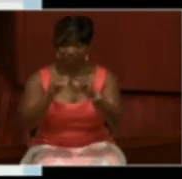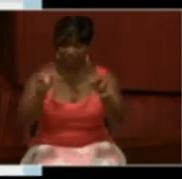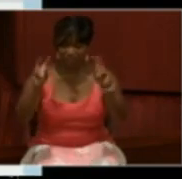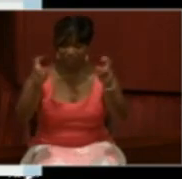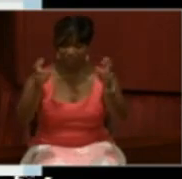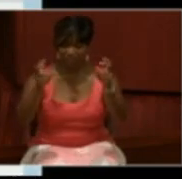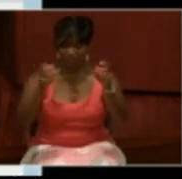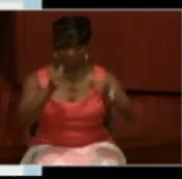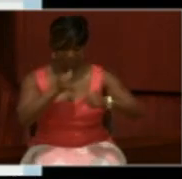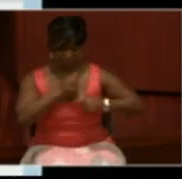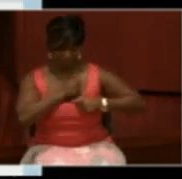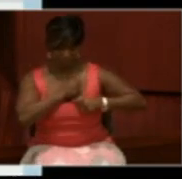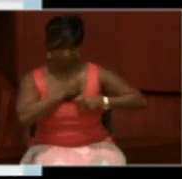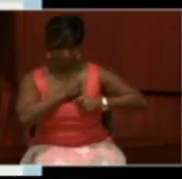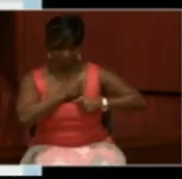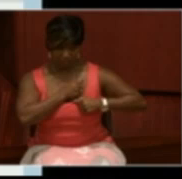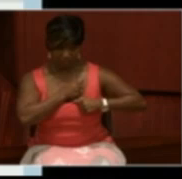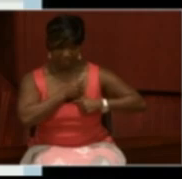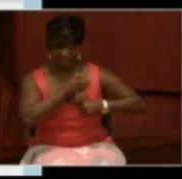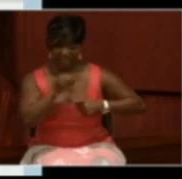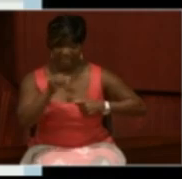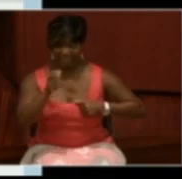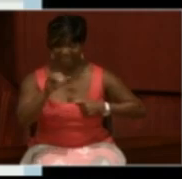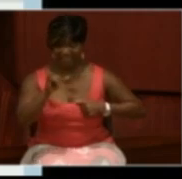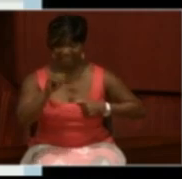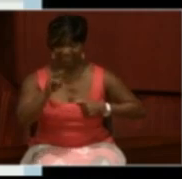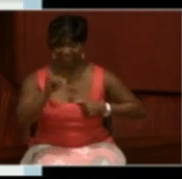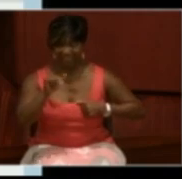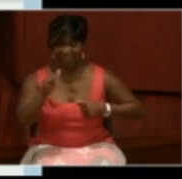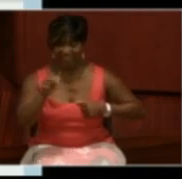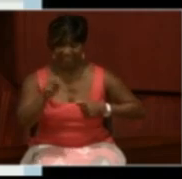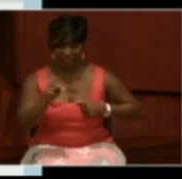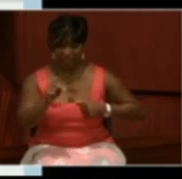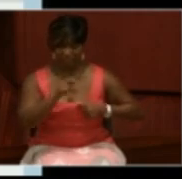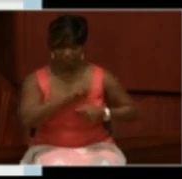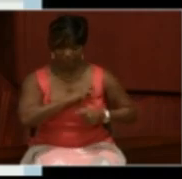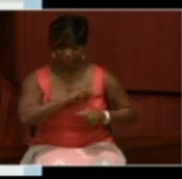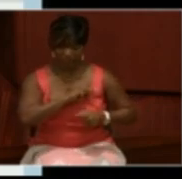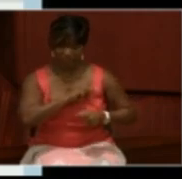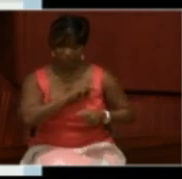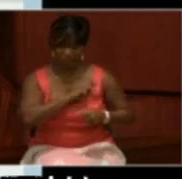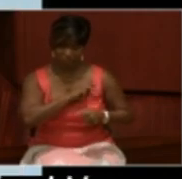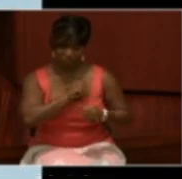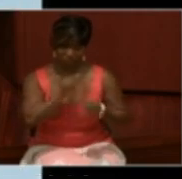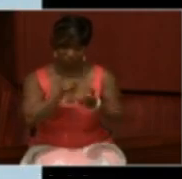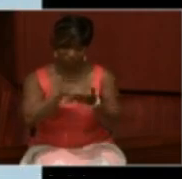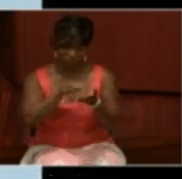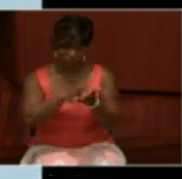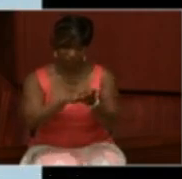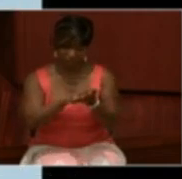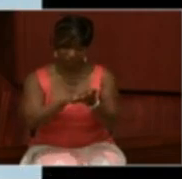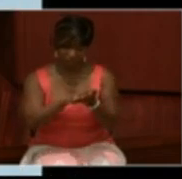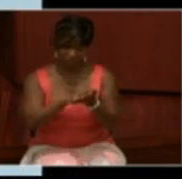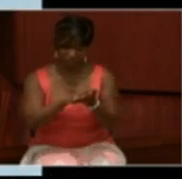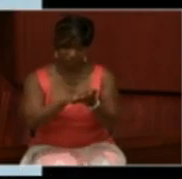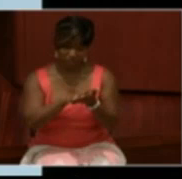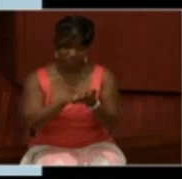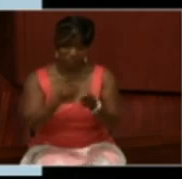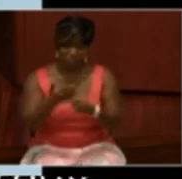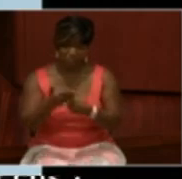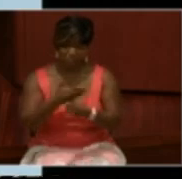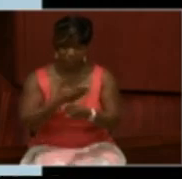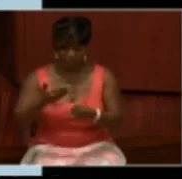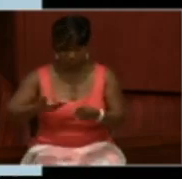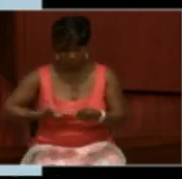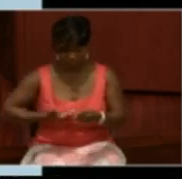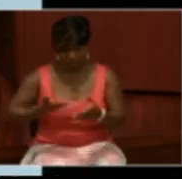is Military and Civilian Personnel Records, the National Archives at St. Louis. Before I do the introduction, I'd just